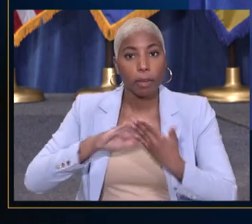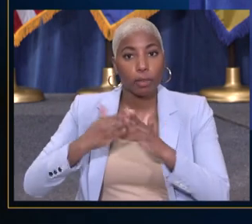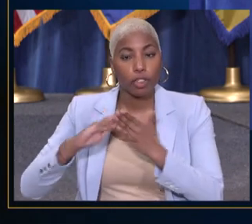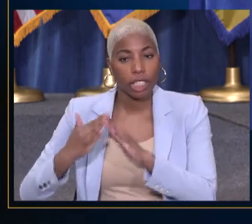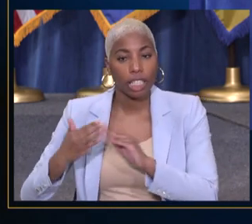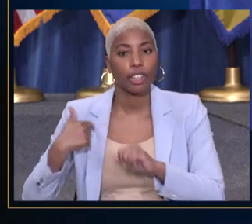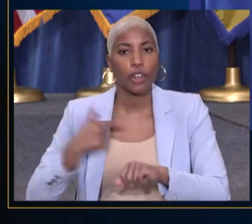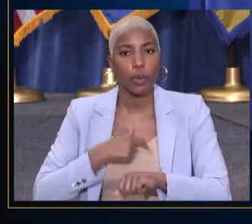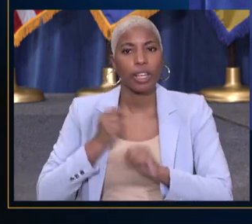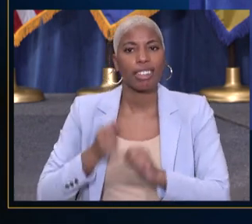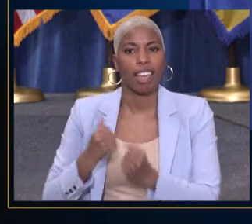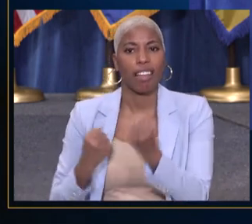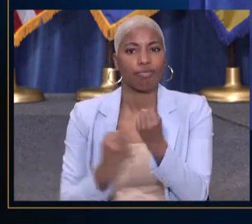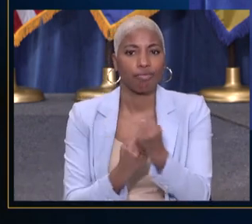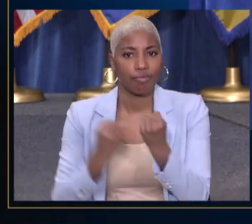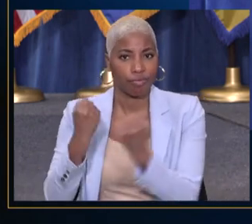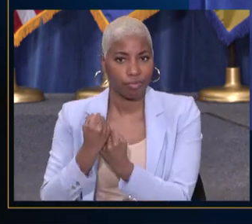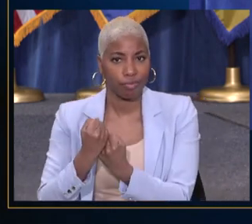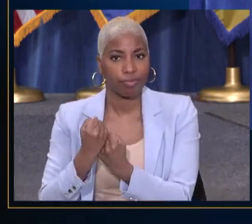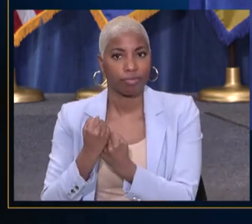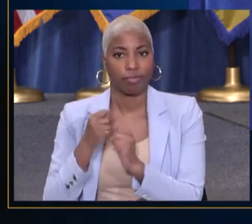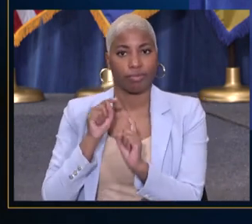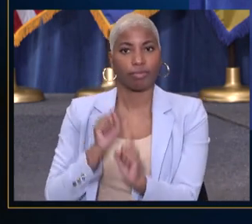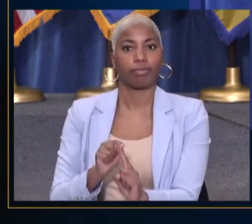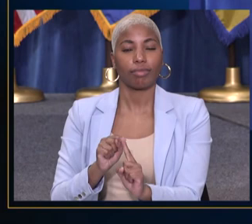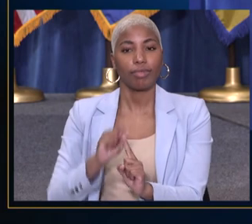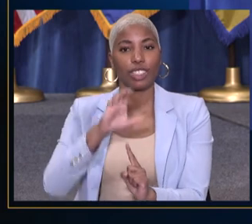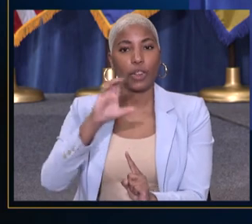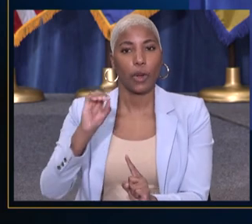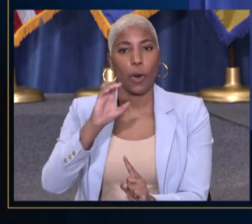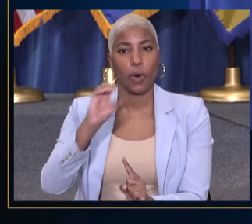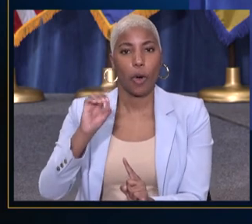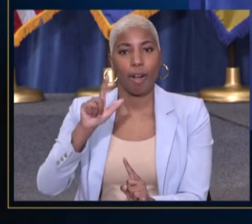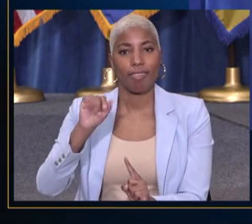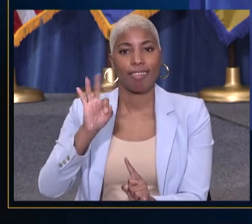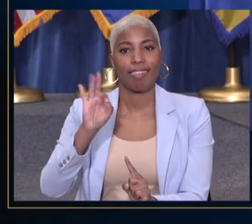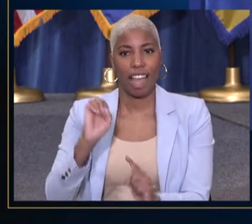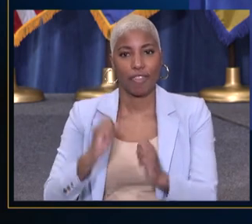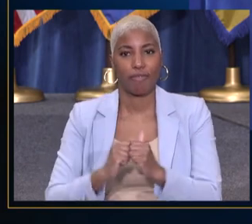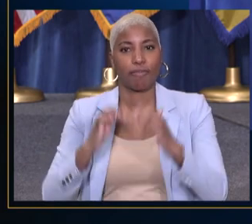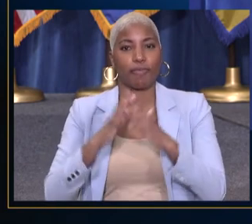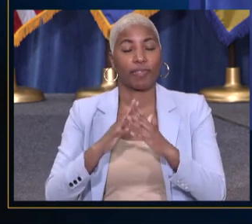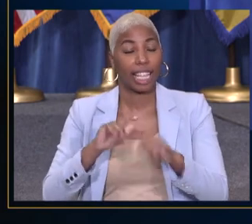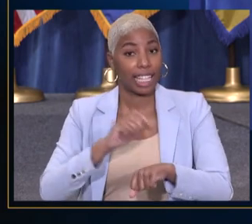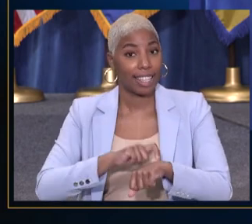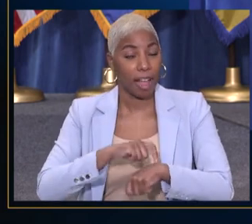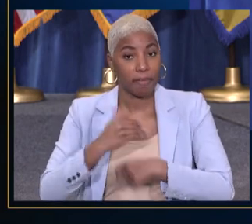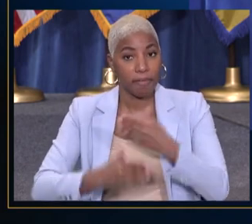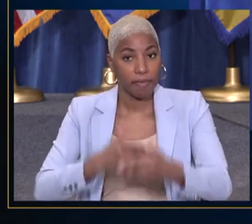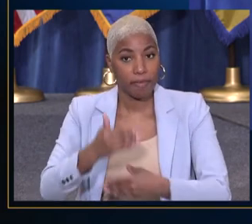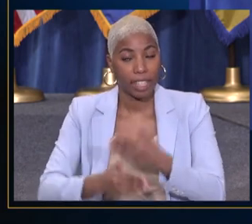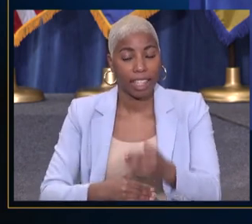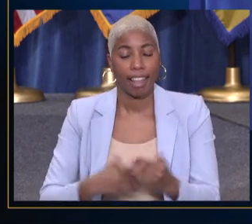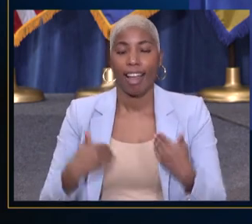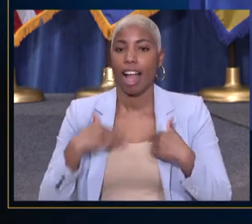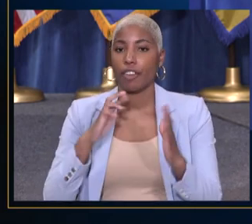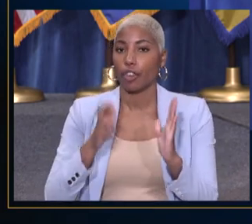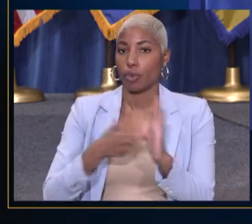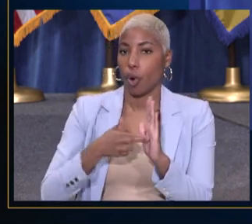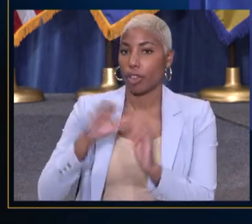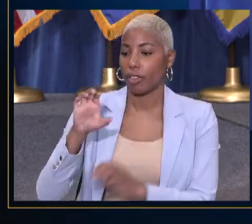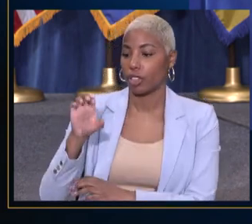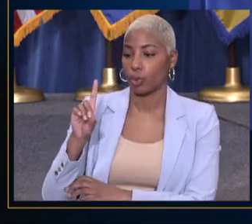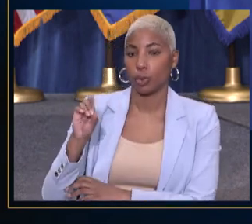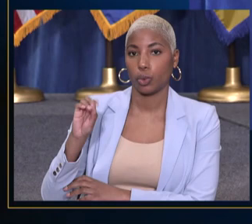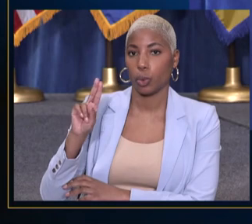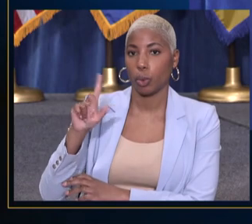can serve each other. And that is what birthed Coco Life. As time went on, I also learned that there was this role of a doula that